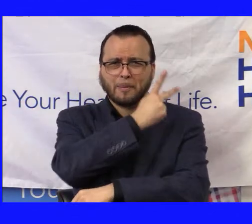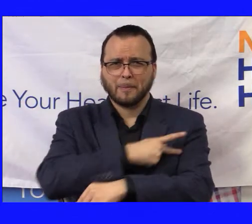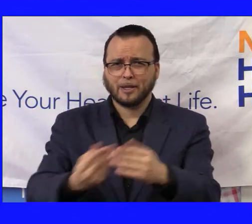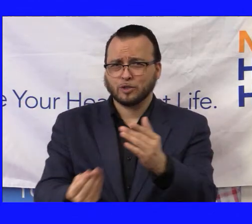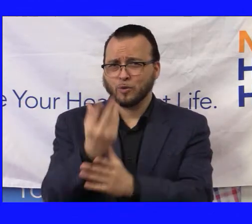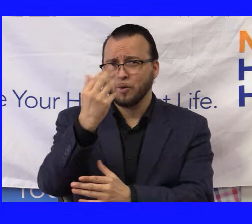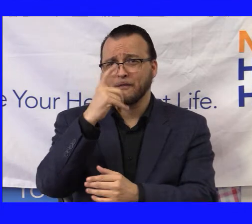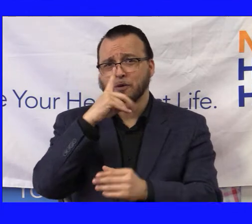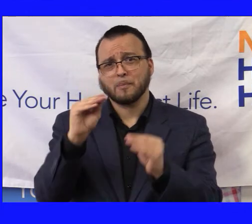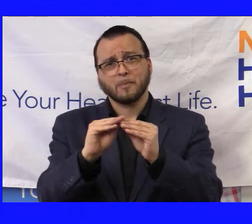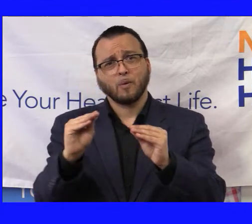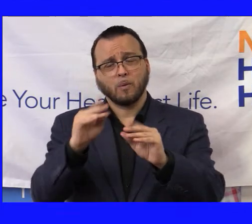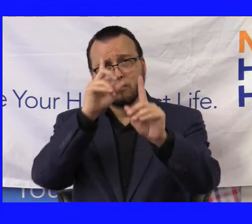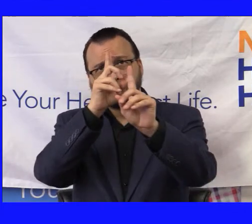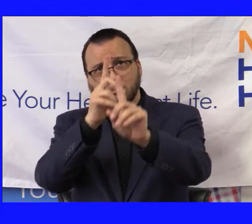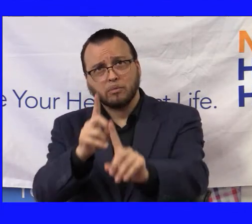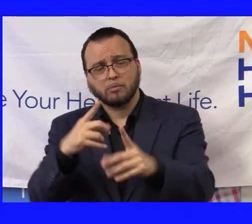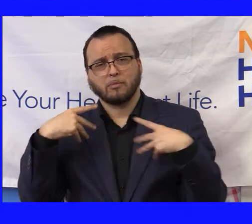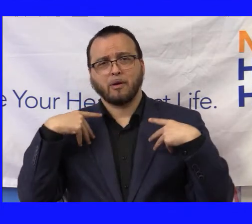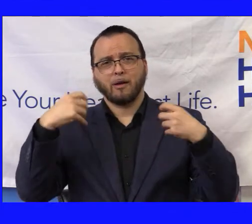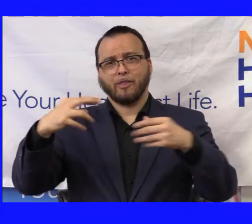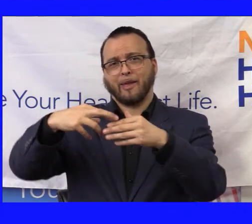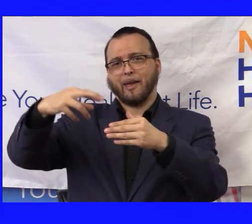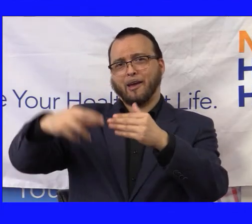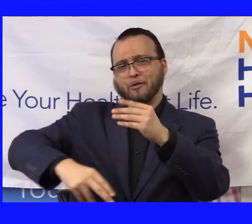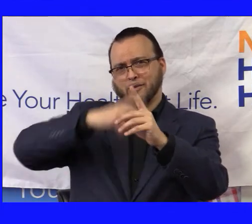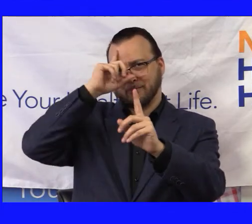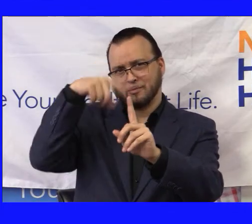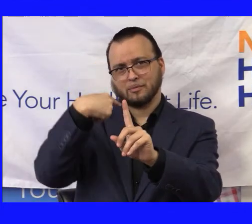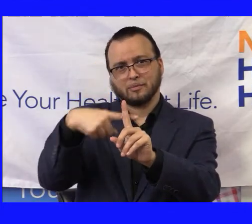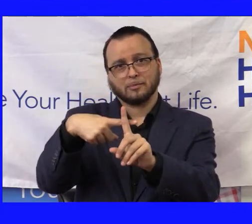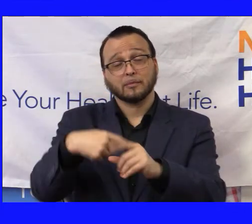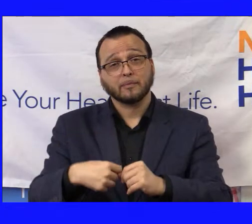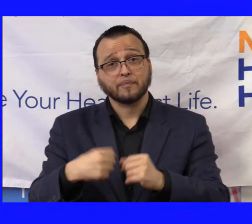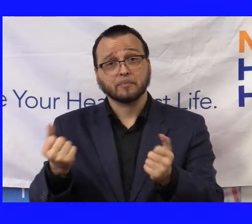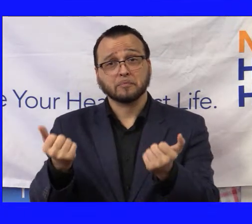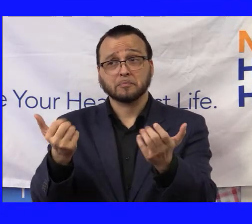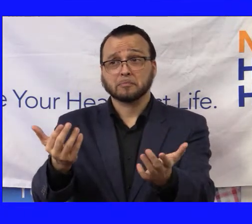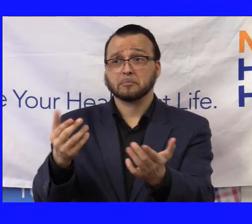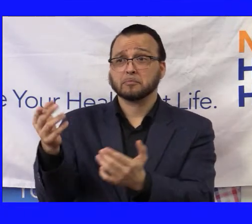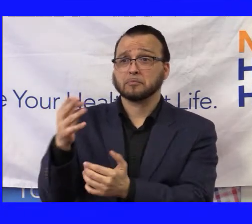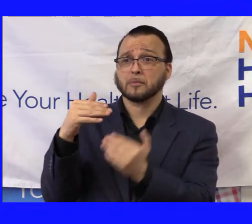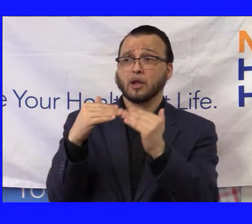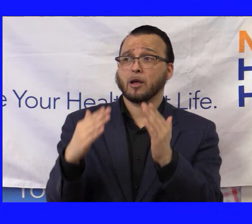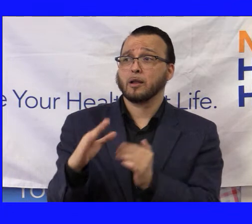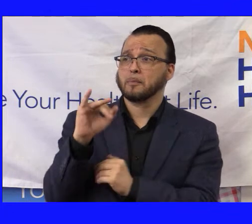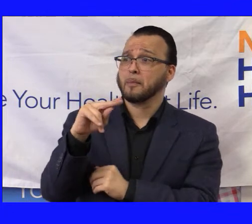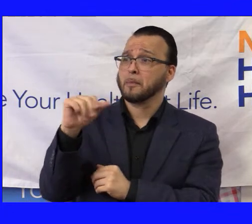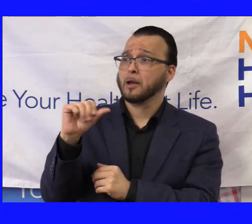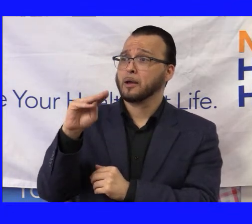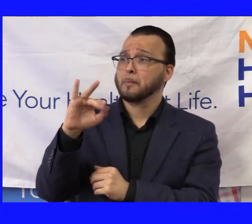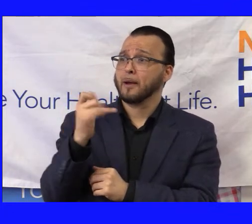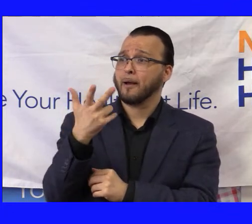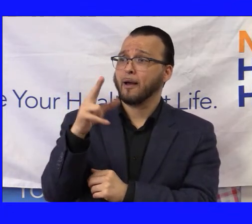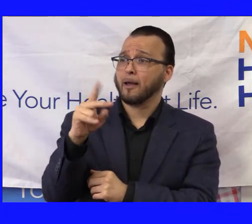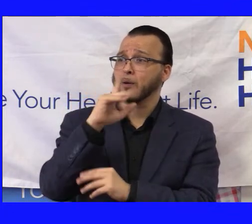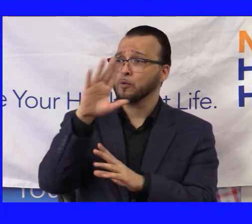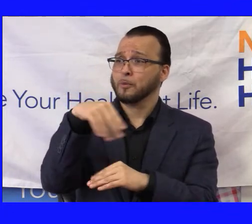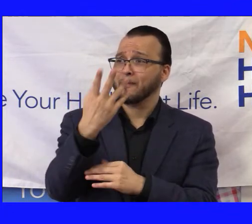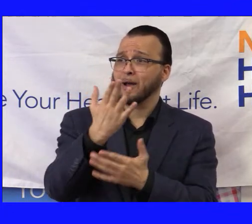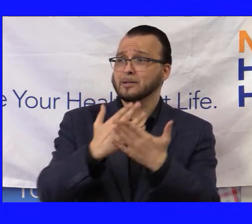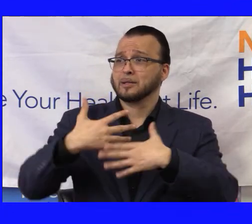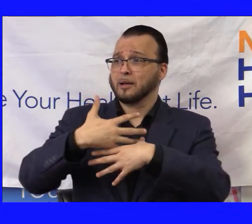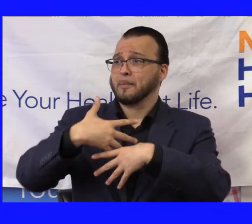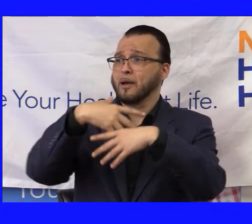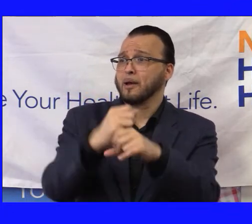population health outcomes. I'd love to introduce my colleague, Becca McLean, who's going to provide some overview in terms of